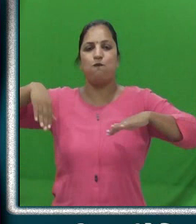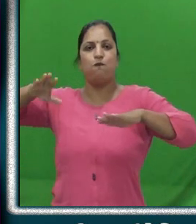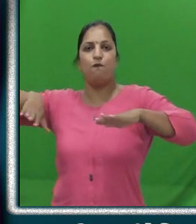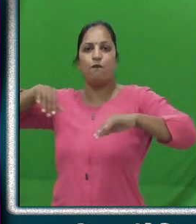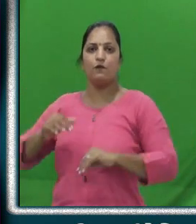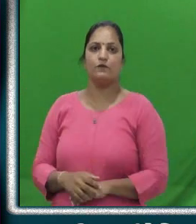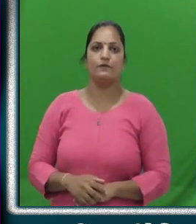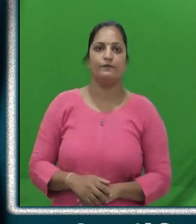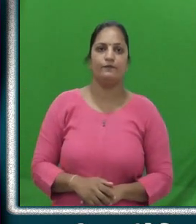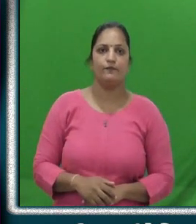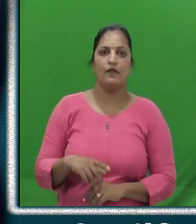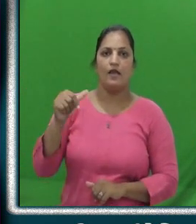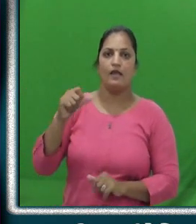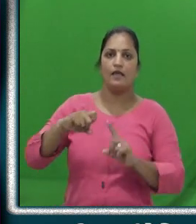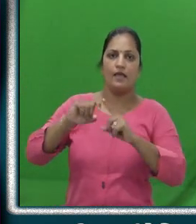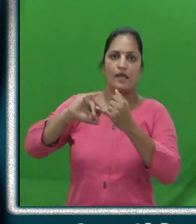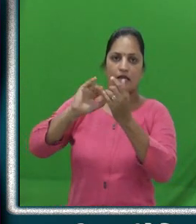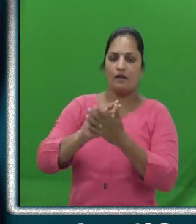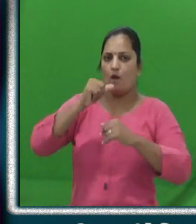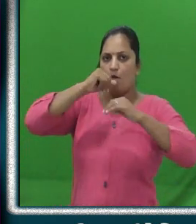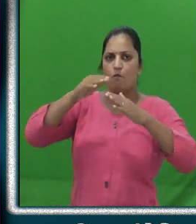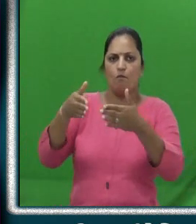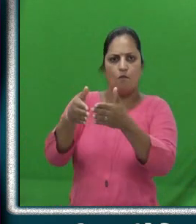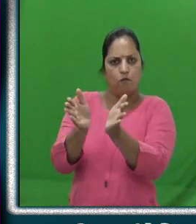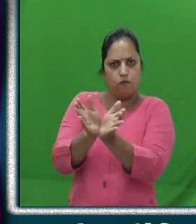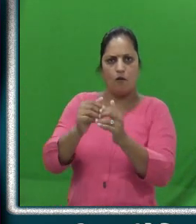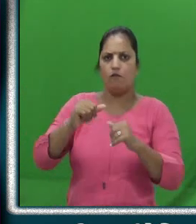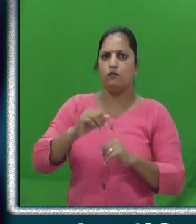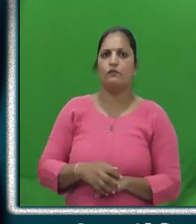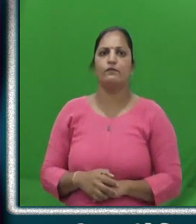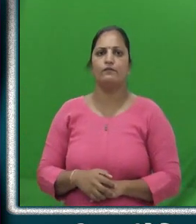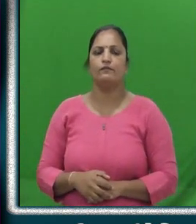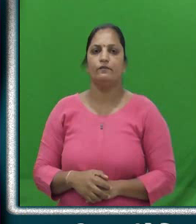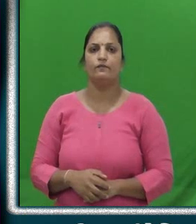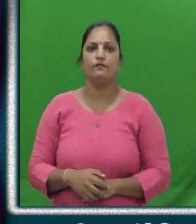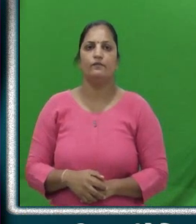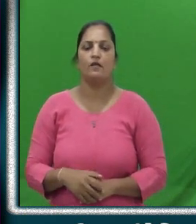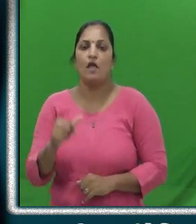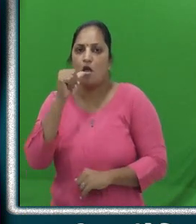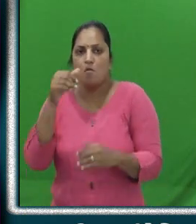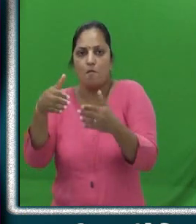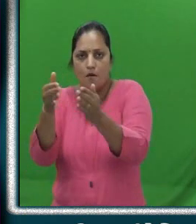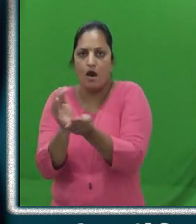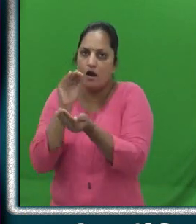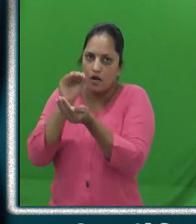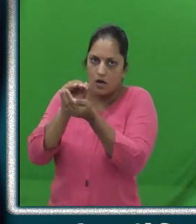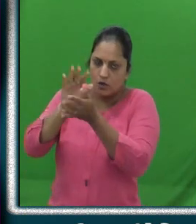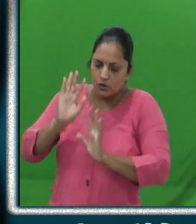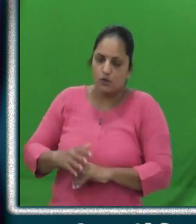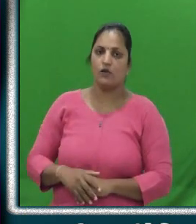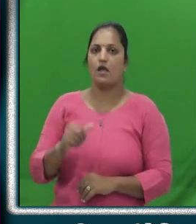Water bodies, lakes, jarashayo, eno bijo meaning thai, jar